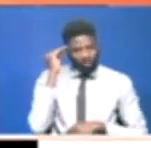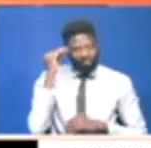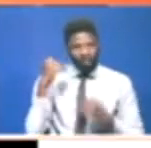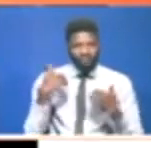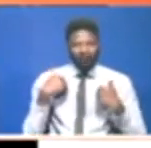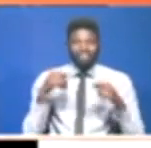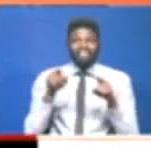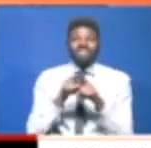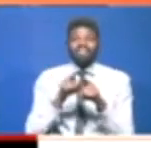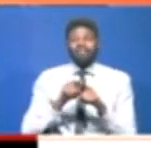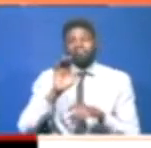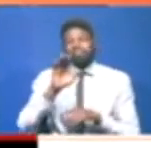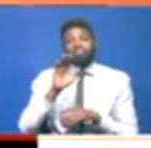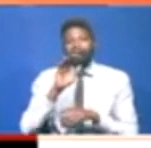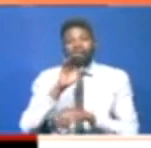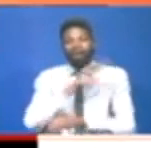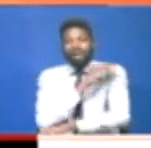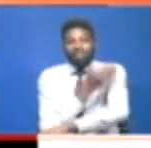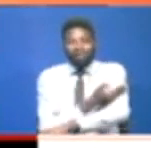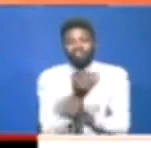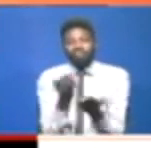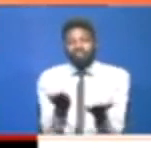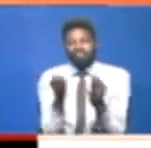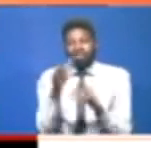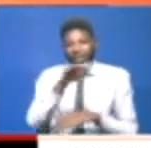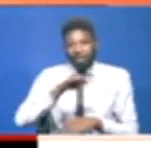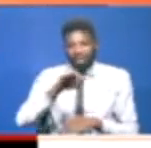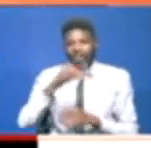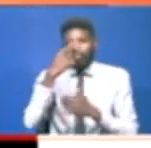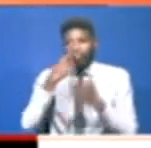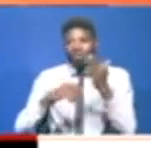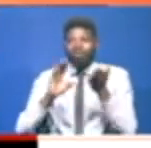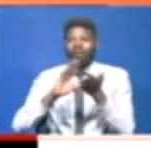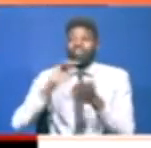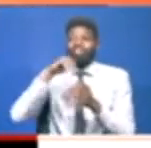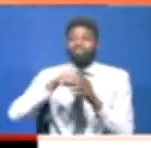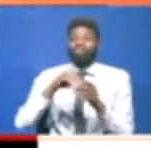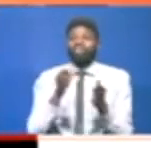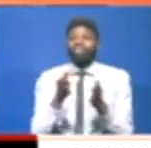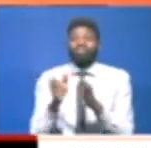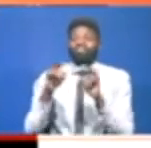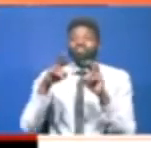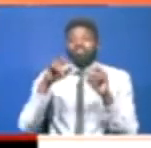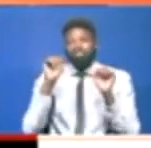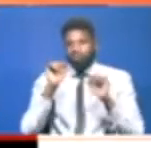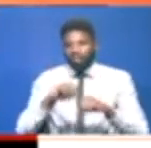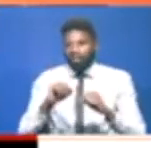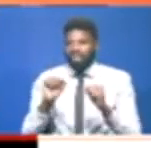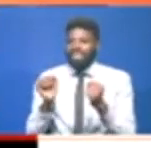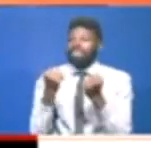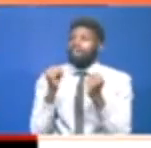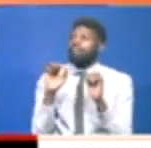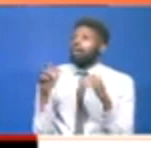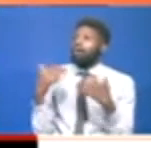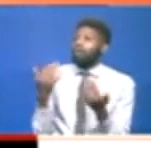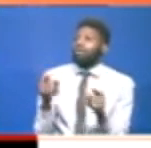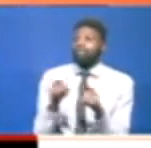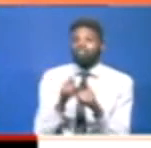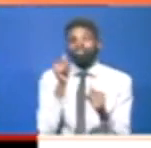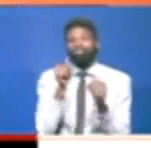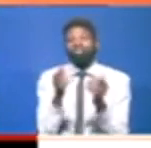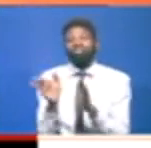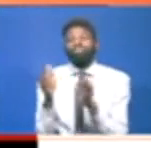enhance their capacity in terms of what investment opportunities can they look for, how they can save, which opportunities can they look for,